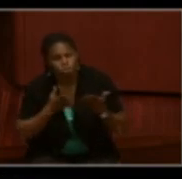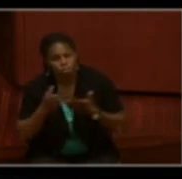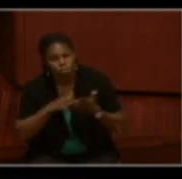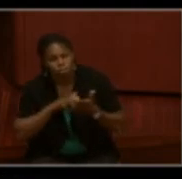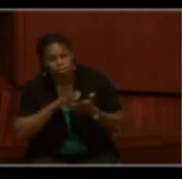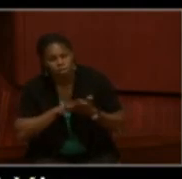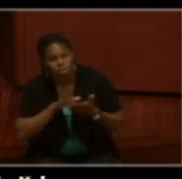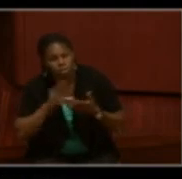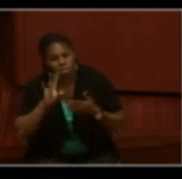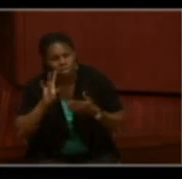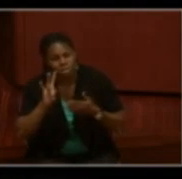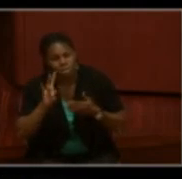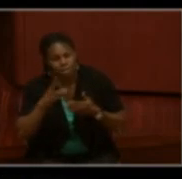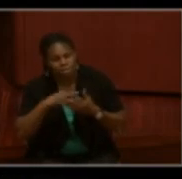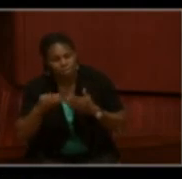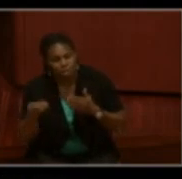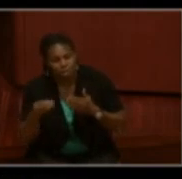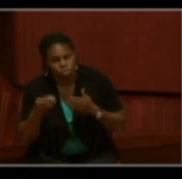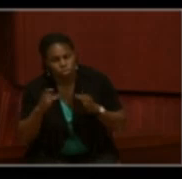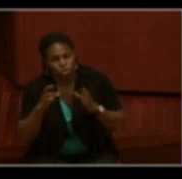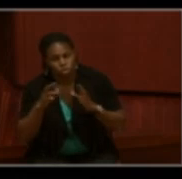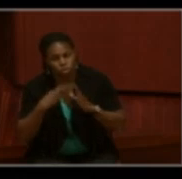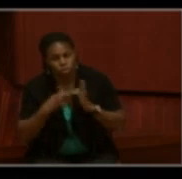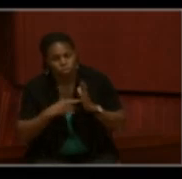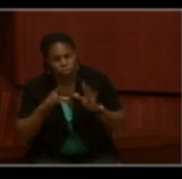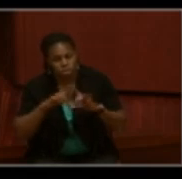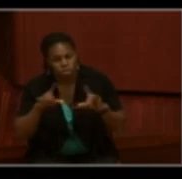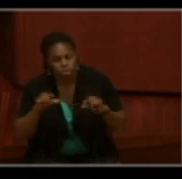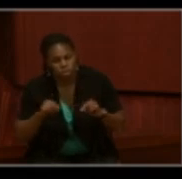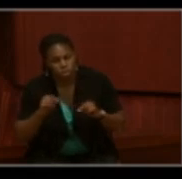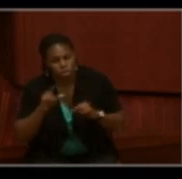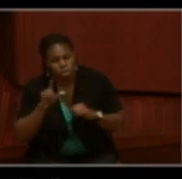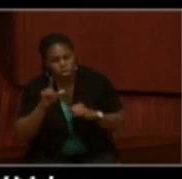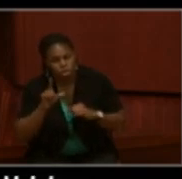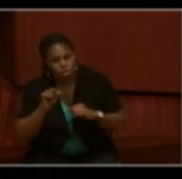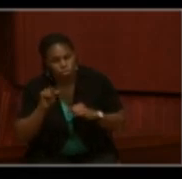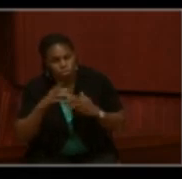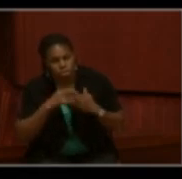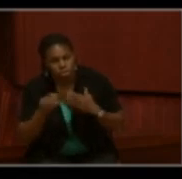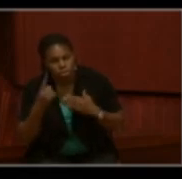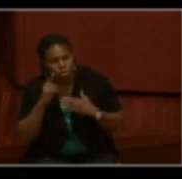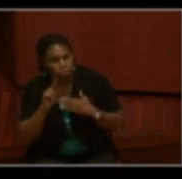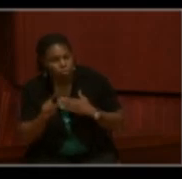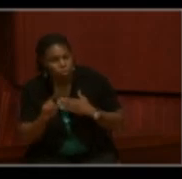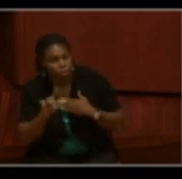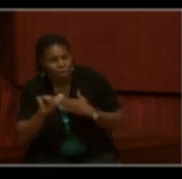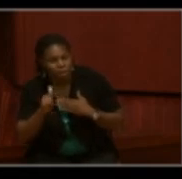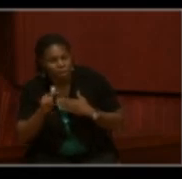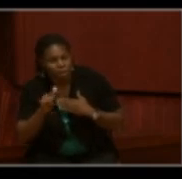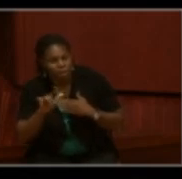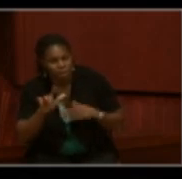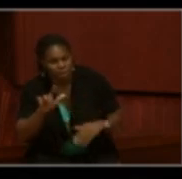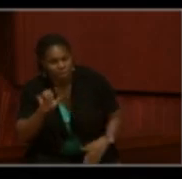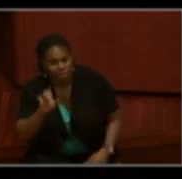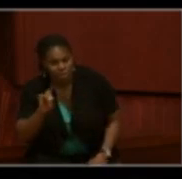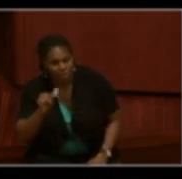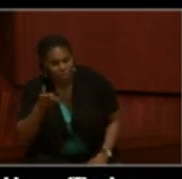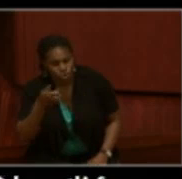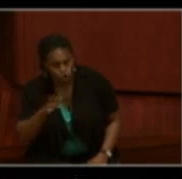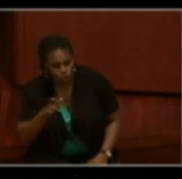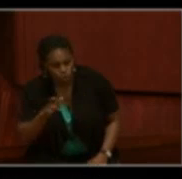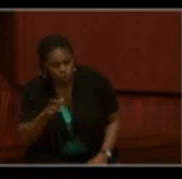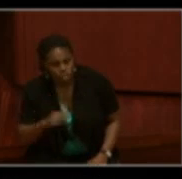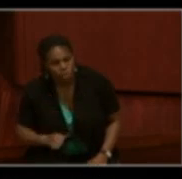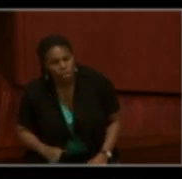are $7 for the registration card and $20 for the classification ledger. You can get both for a combined total of